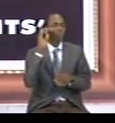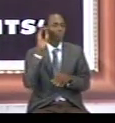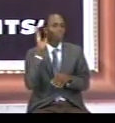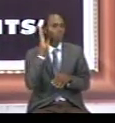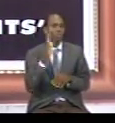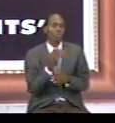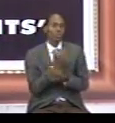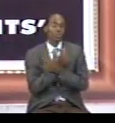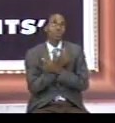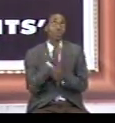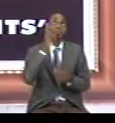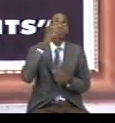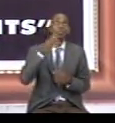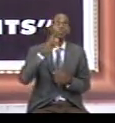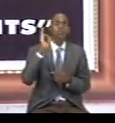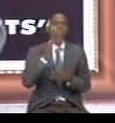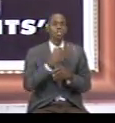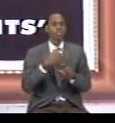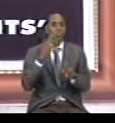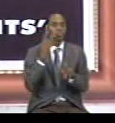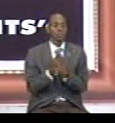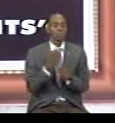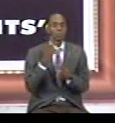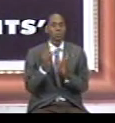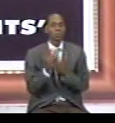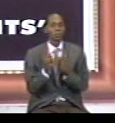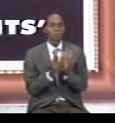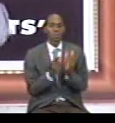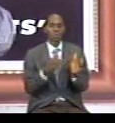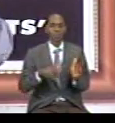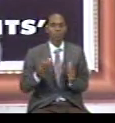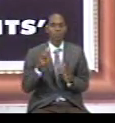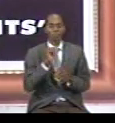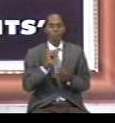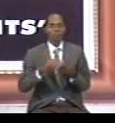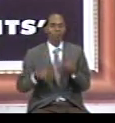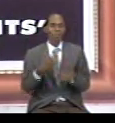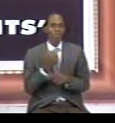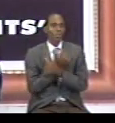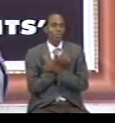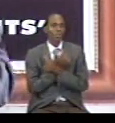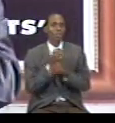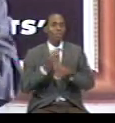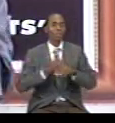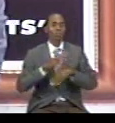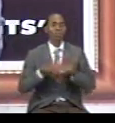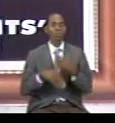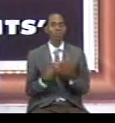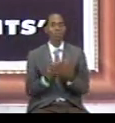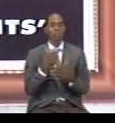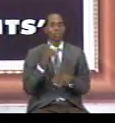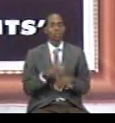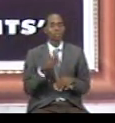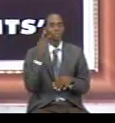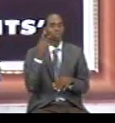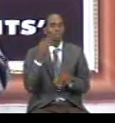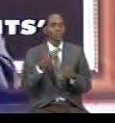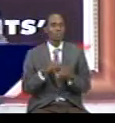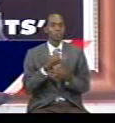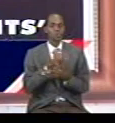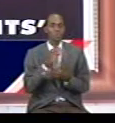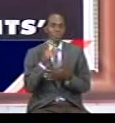you walk according to his way. A friend loves at all times. Look at chapter 18. I'm reading from verse